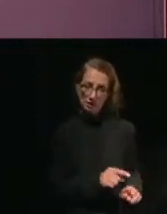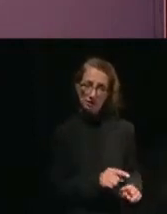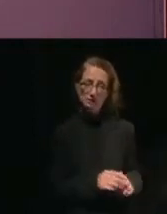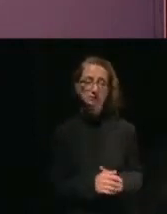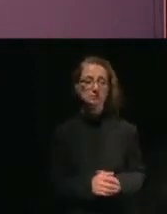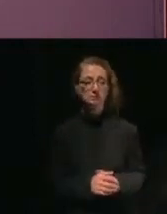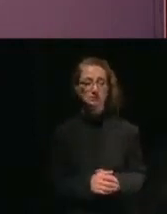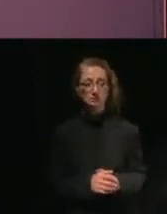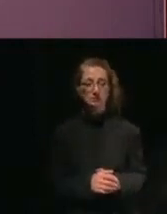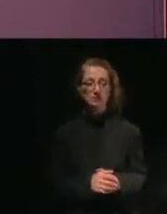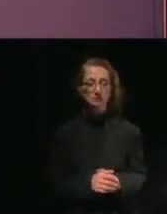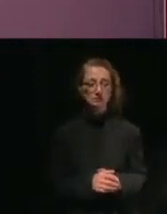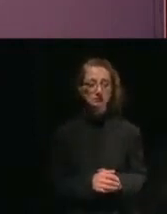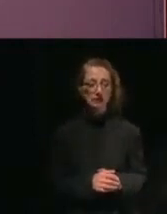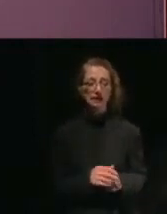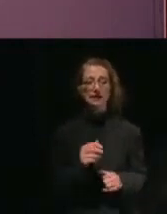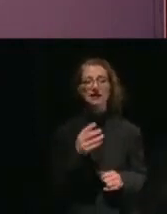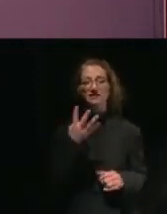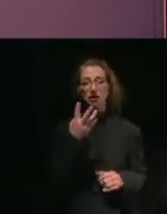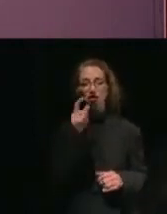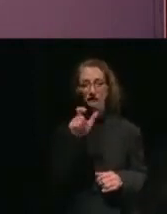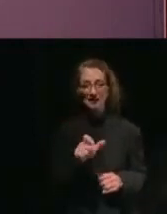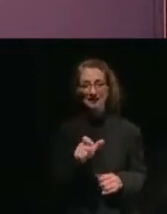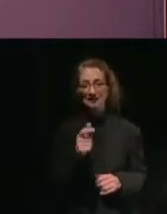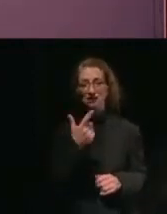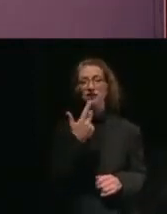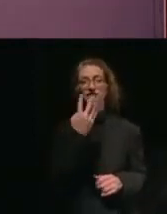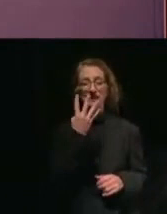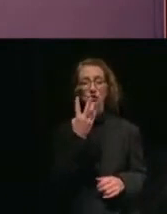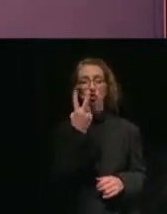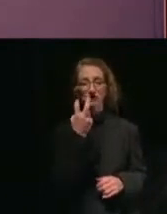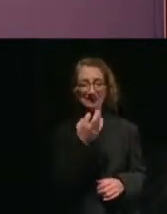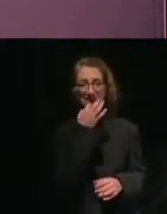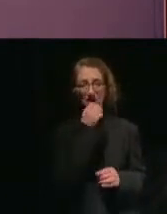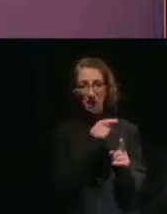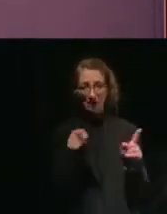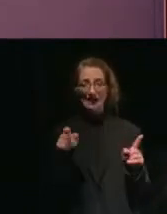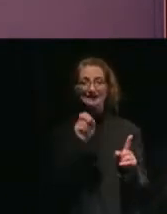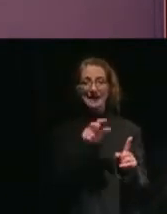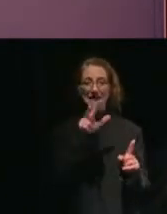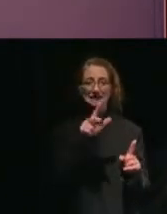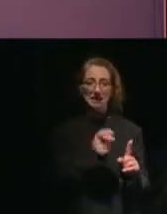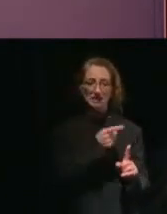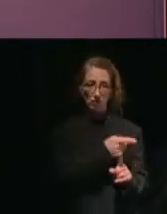13 von 24. 13 of the 24 people interviewed are a part of this group.